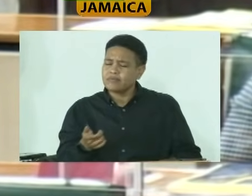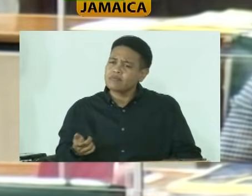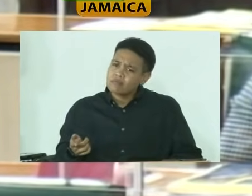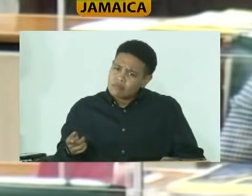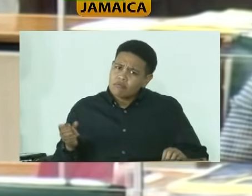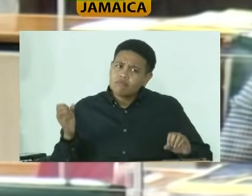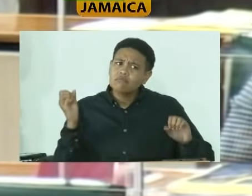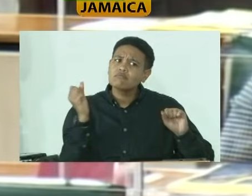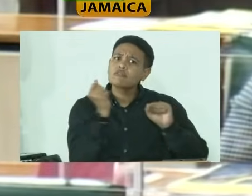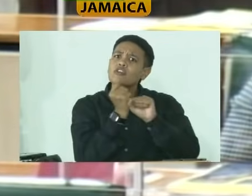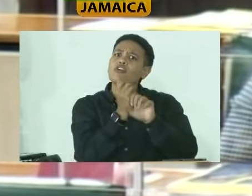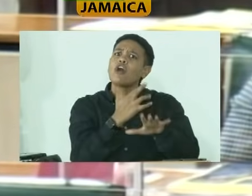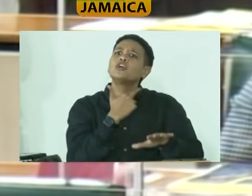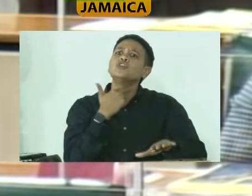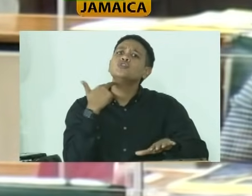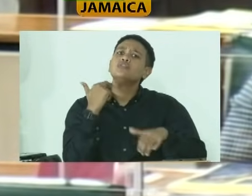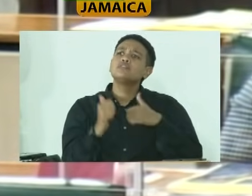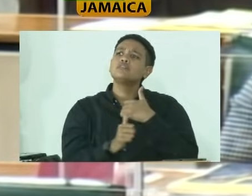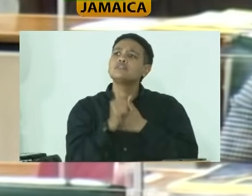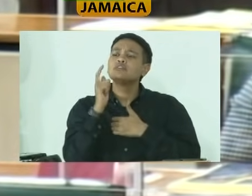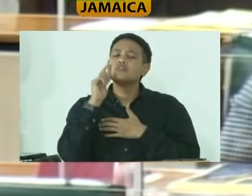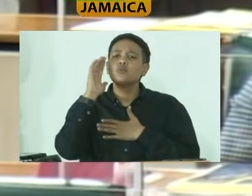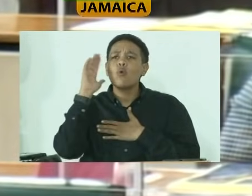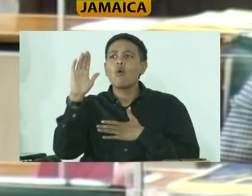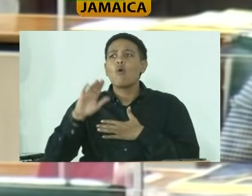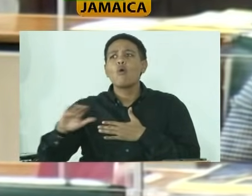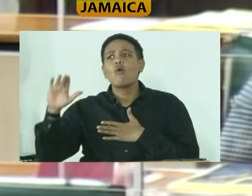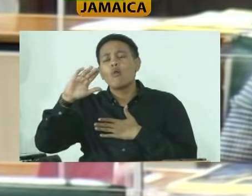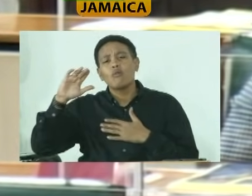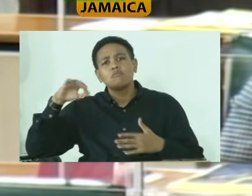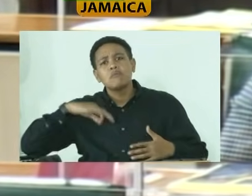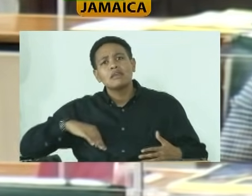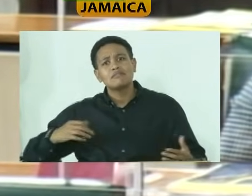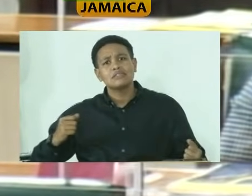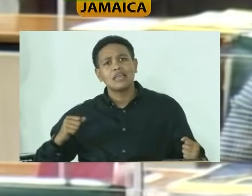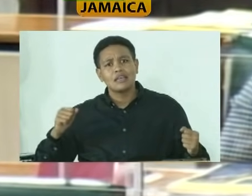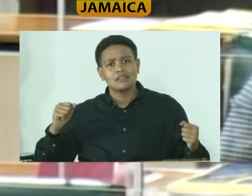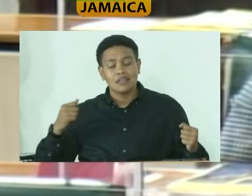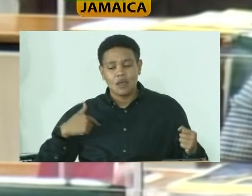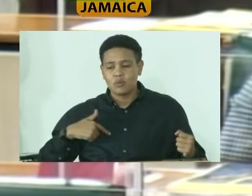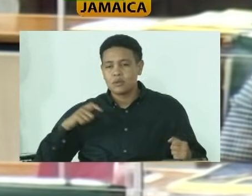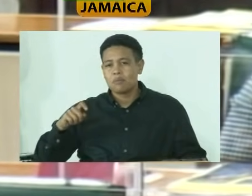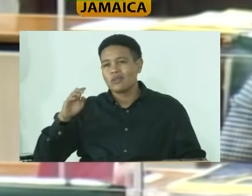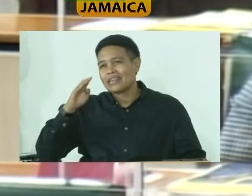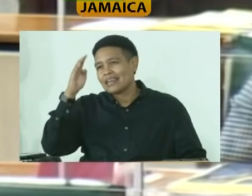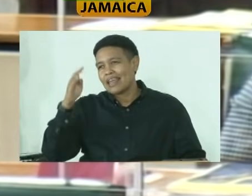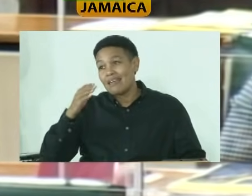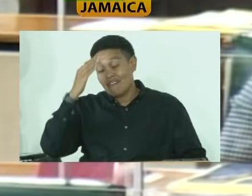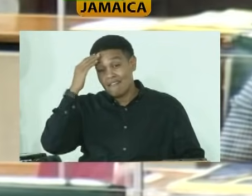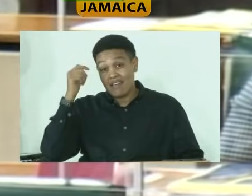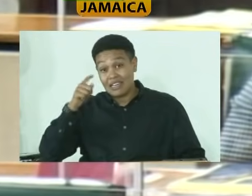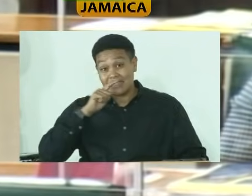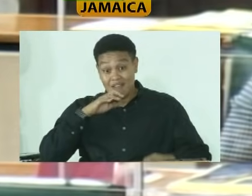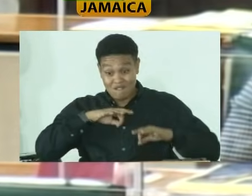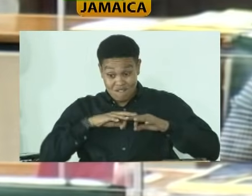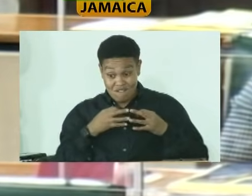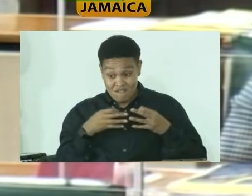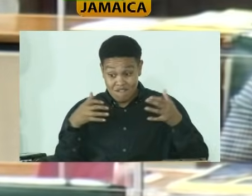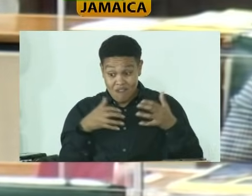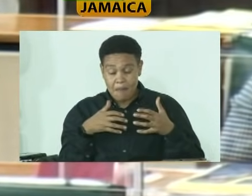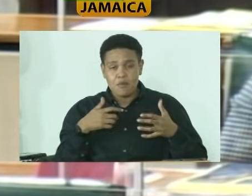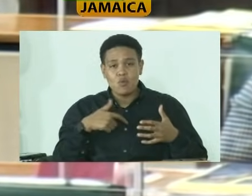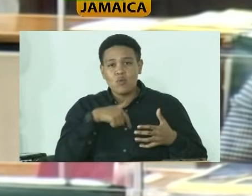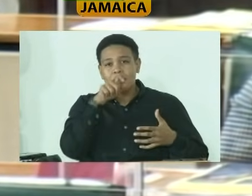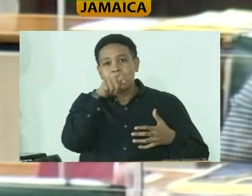poses a risk to every single one of us, and we must never forget that as a family, we